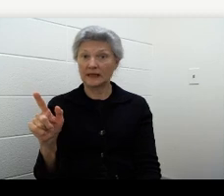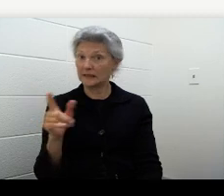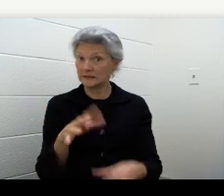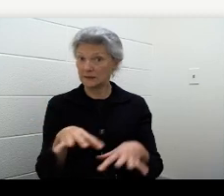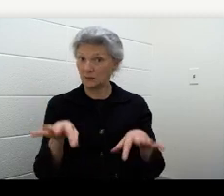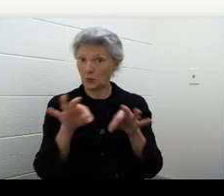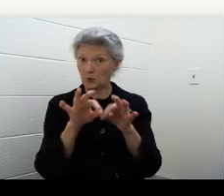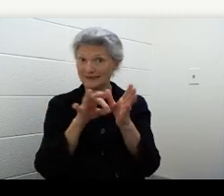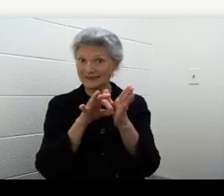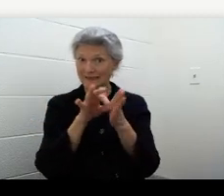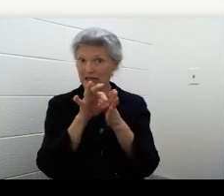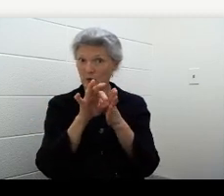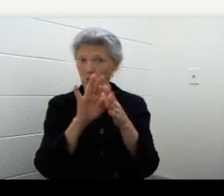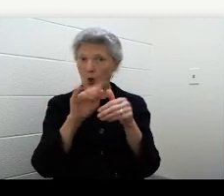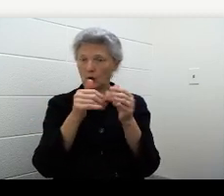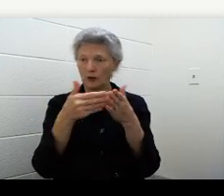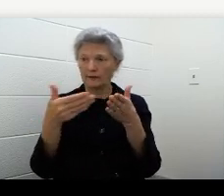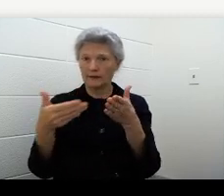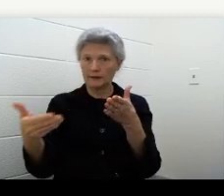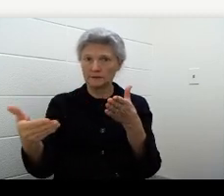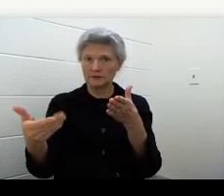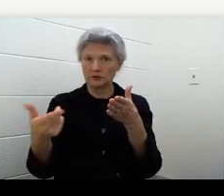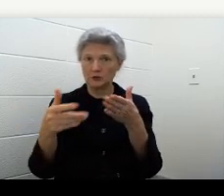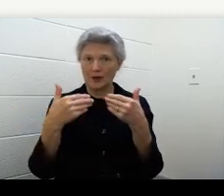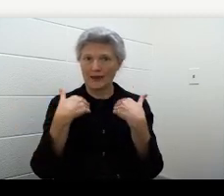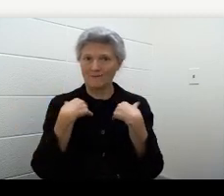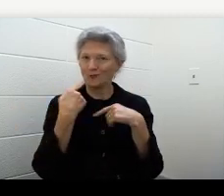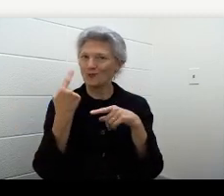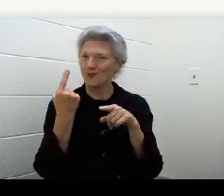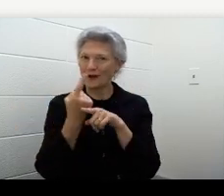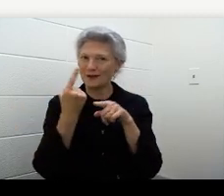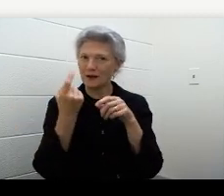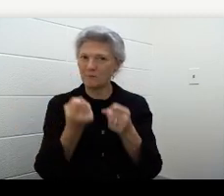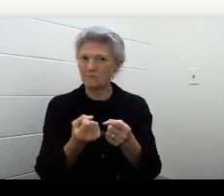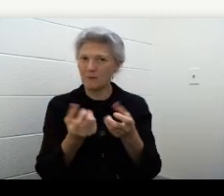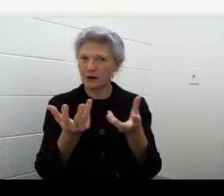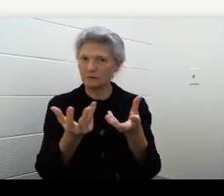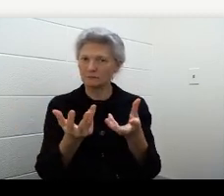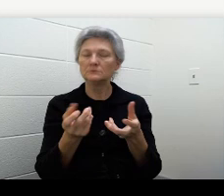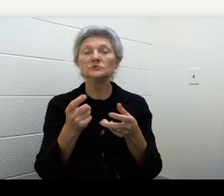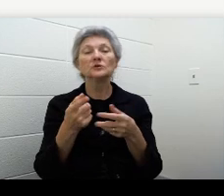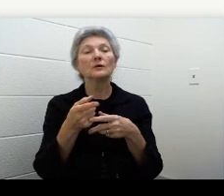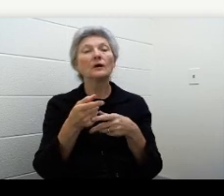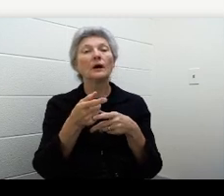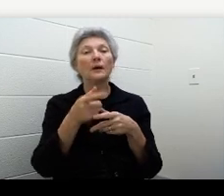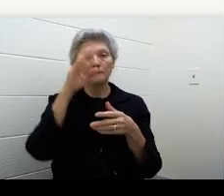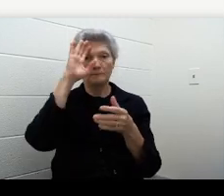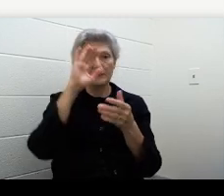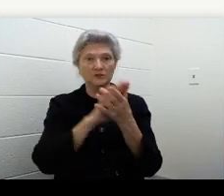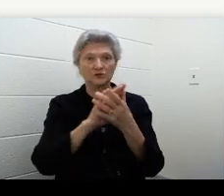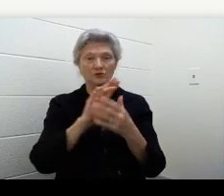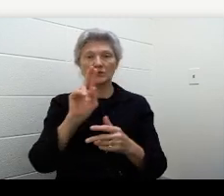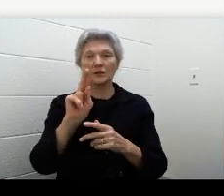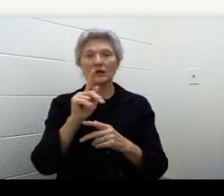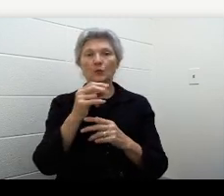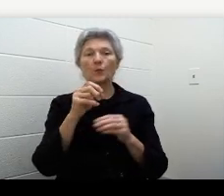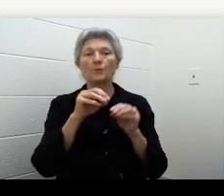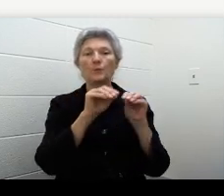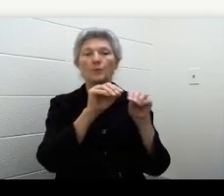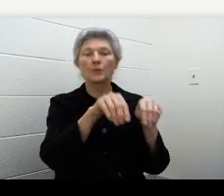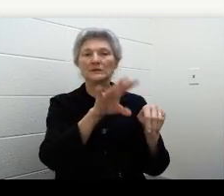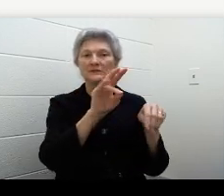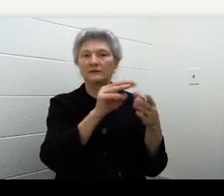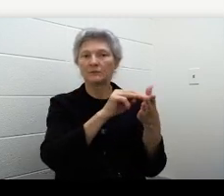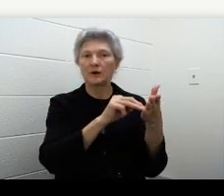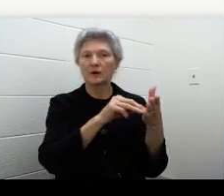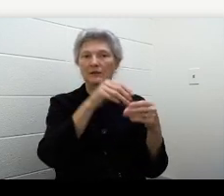important to count out your items so that you have the right amount. Now, he's going to put 7 markers in each